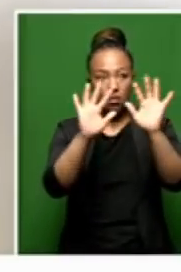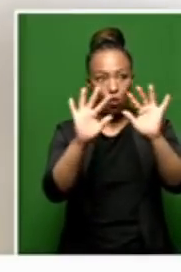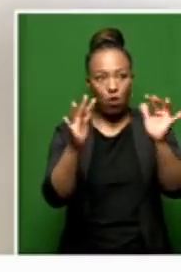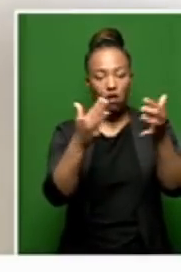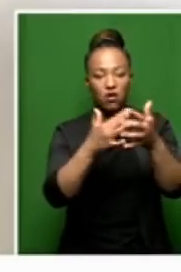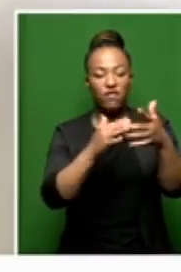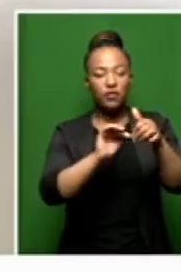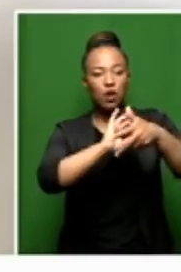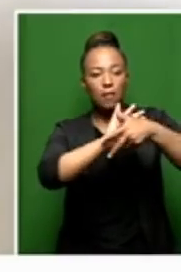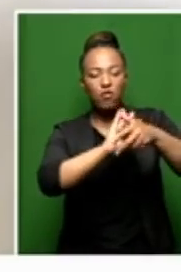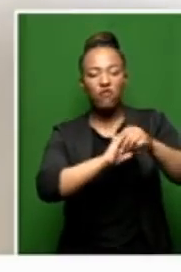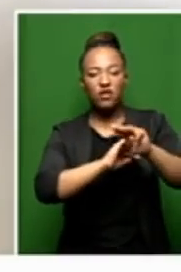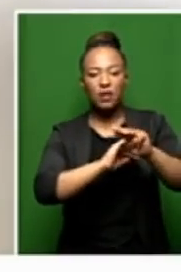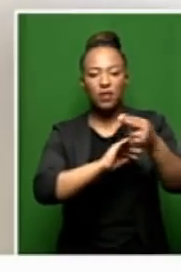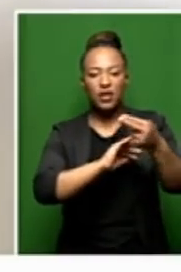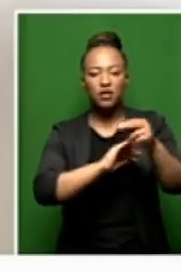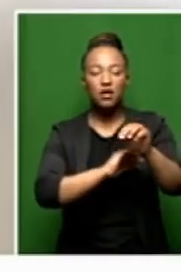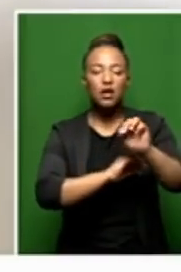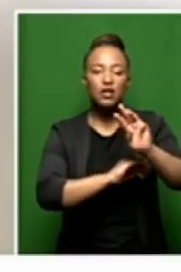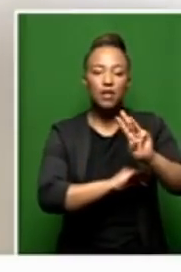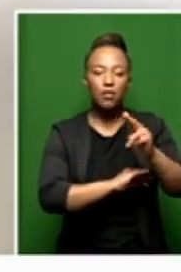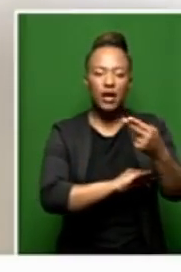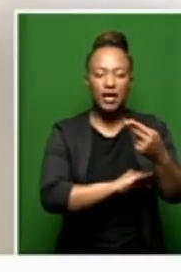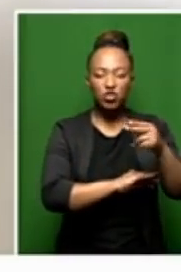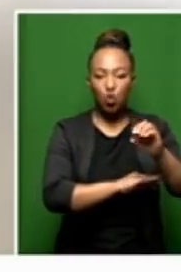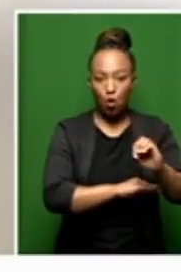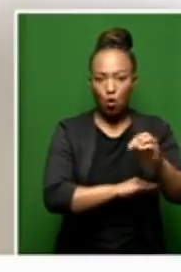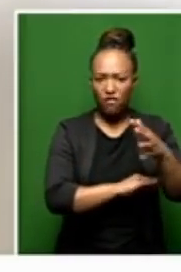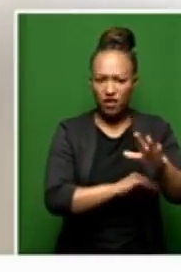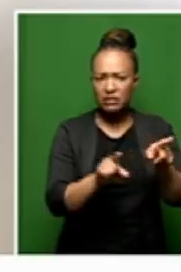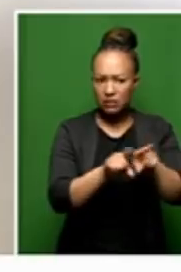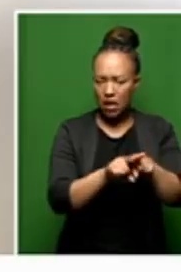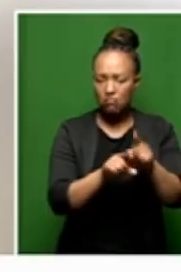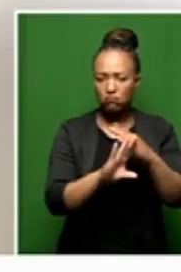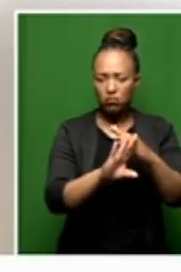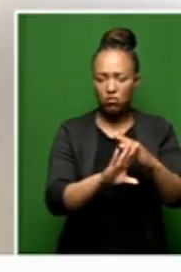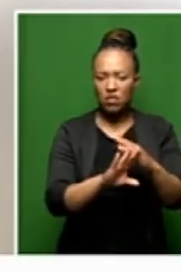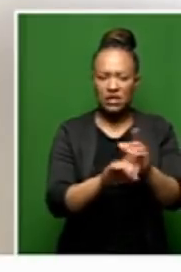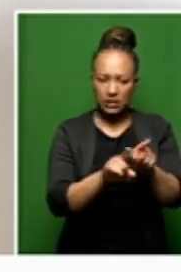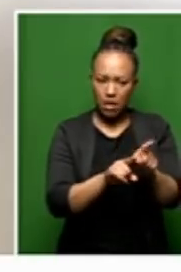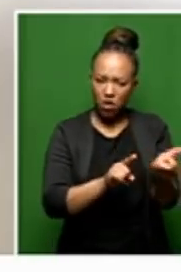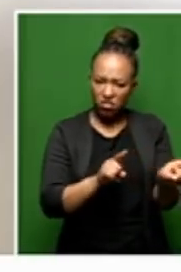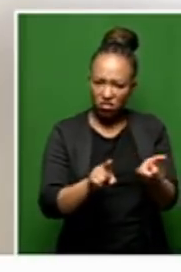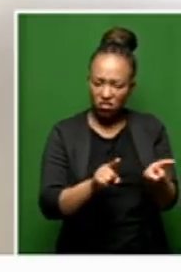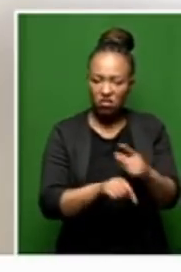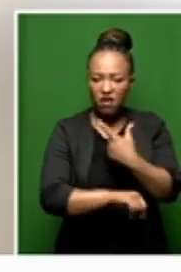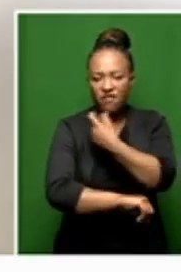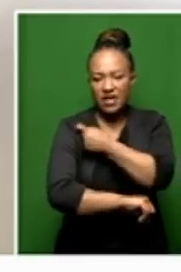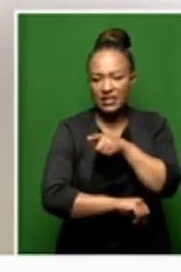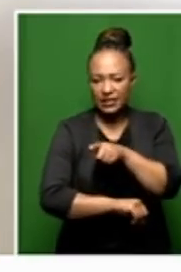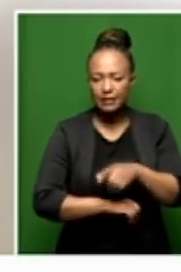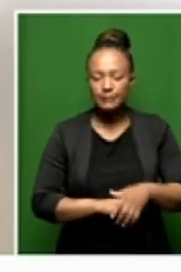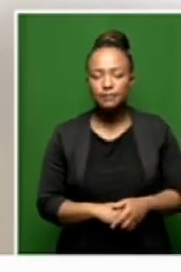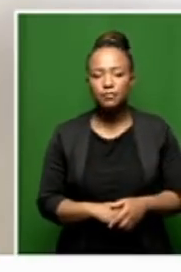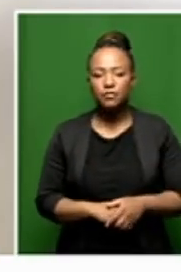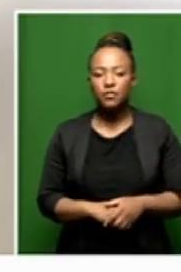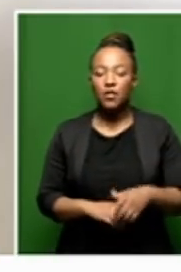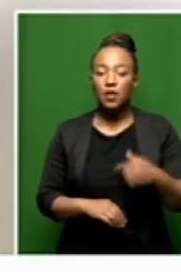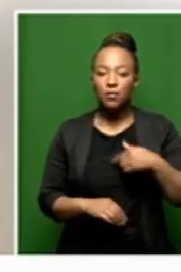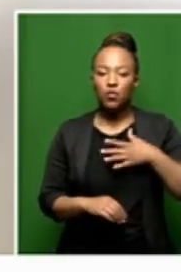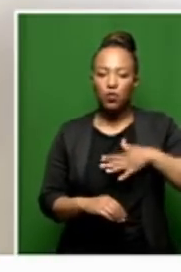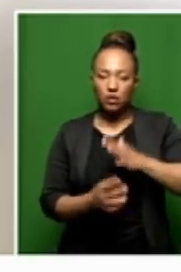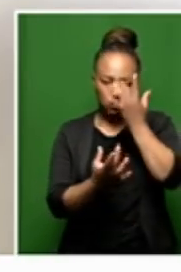approved by WHO have clearly shown the similar trend as we've seen with Pfizer and J&J. But one thing we also want to inform everyone